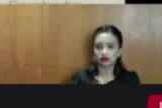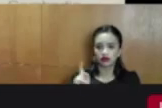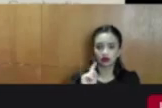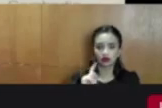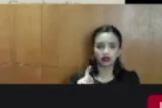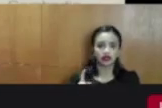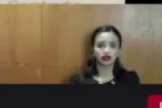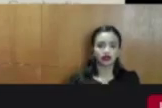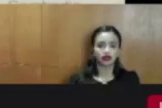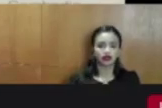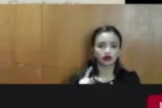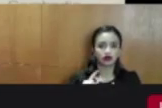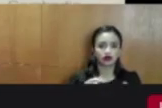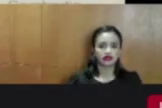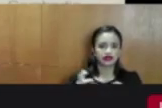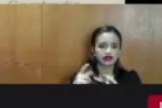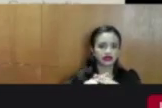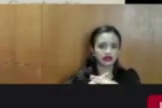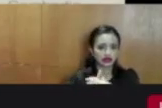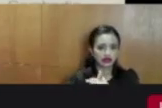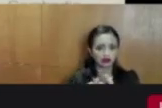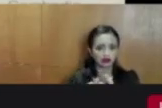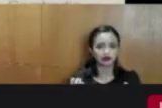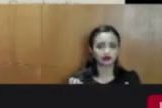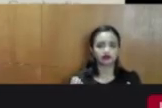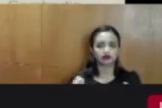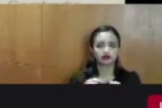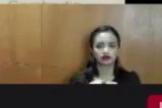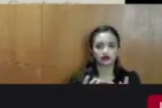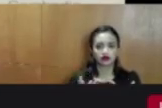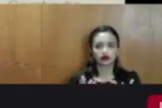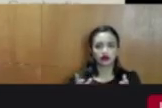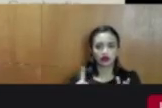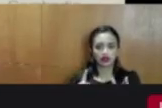disruptive startups and small and medium-sized enterprises.